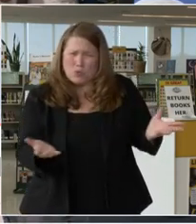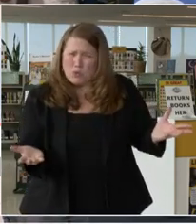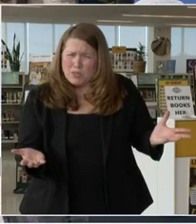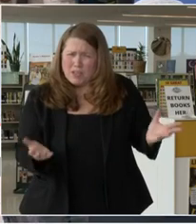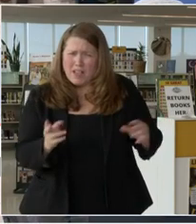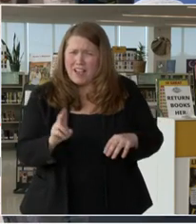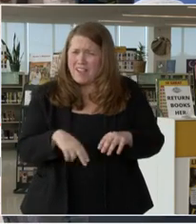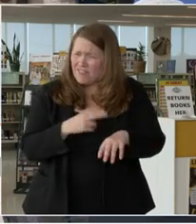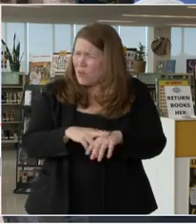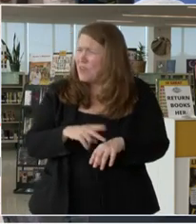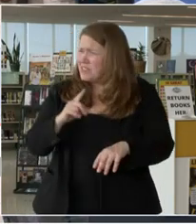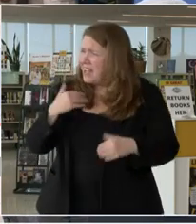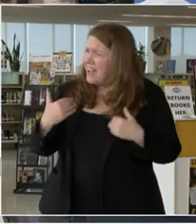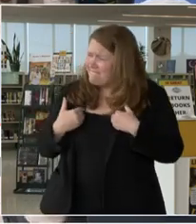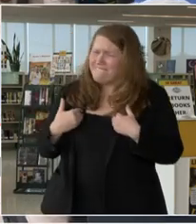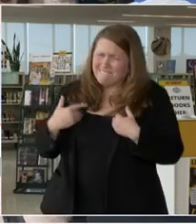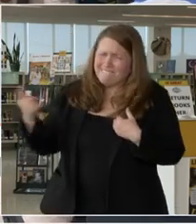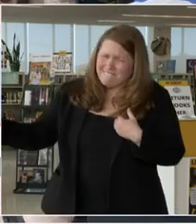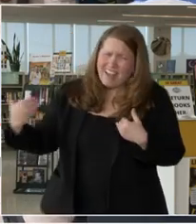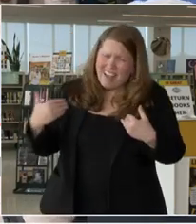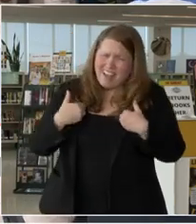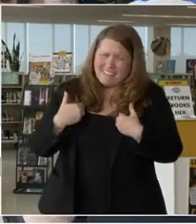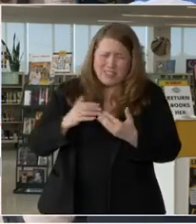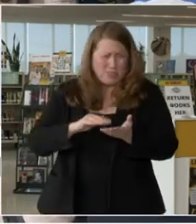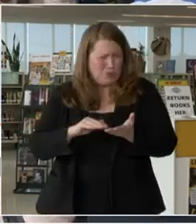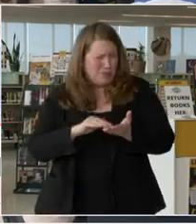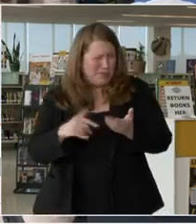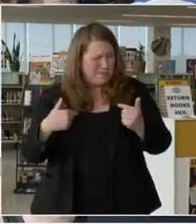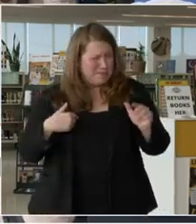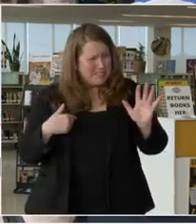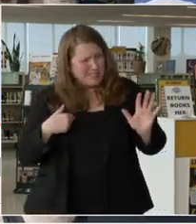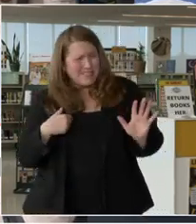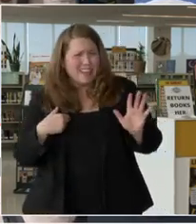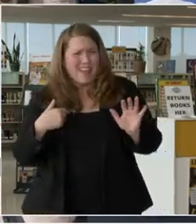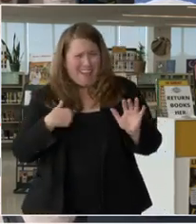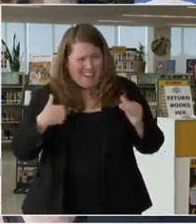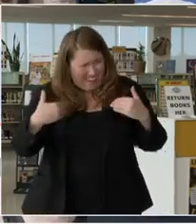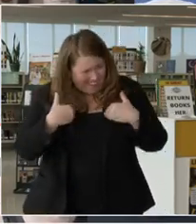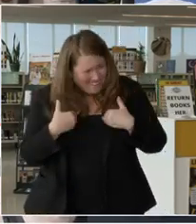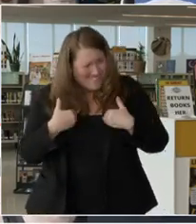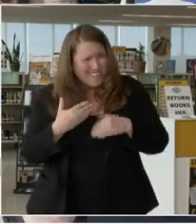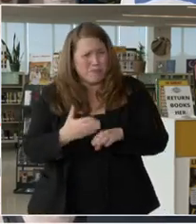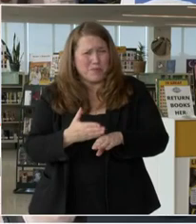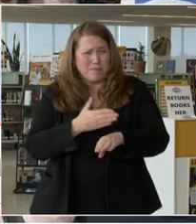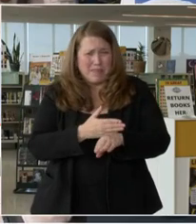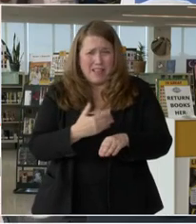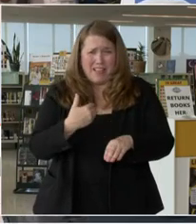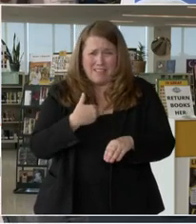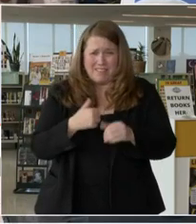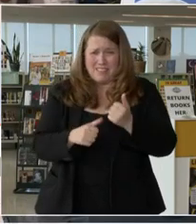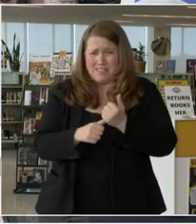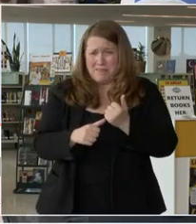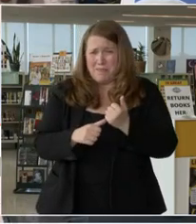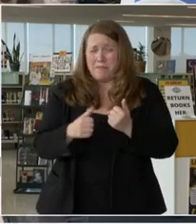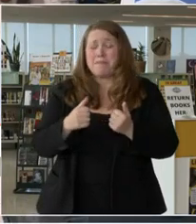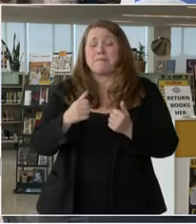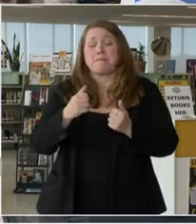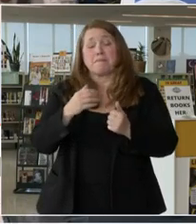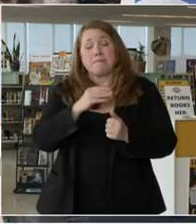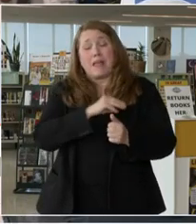is. Forgive me for not answering that directly. We have a deputy mayor for public safety and justice who